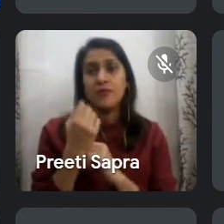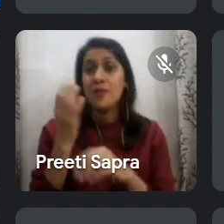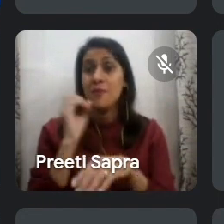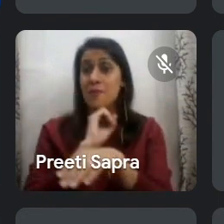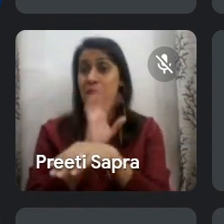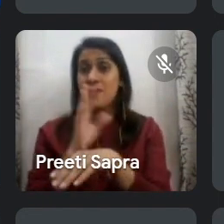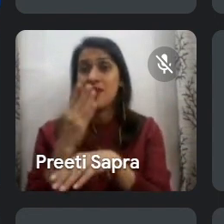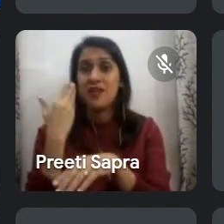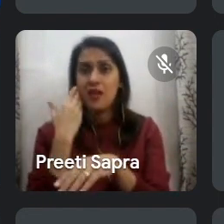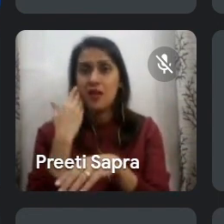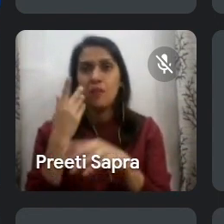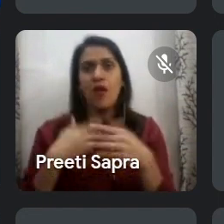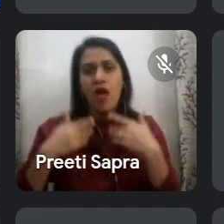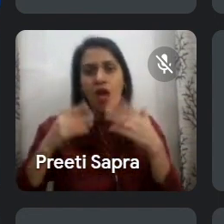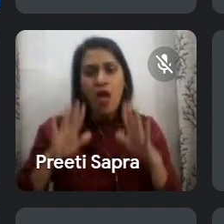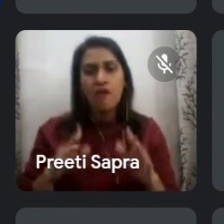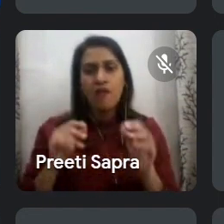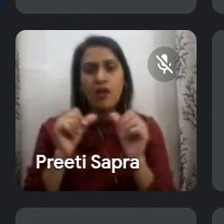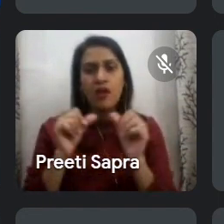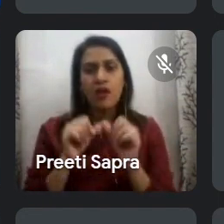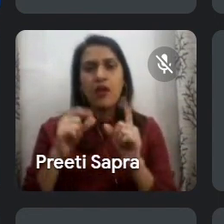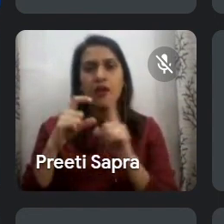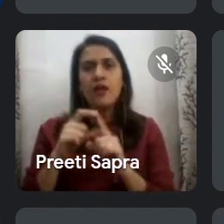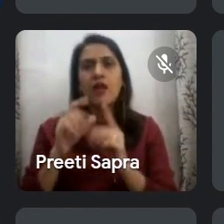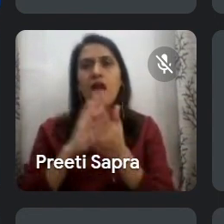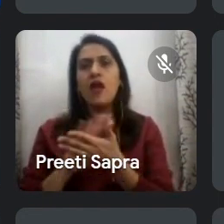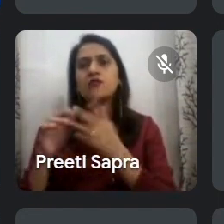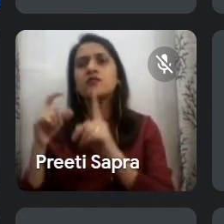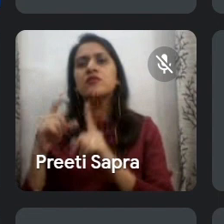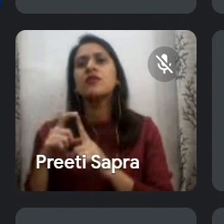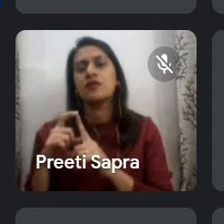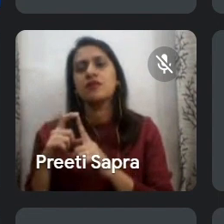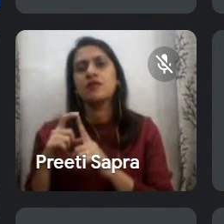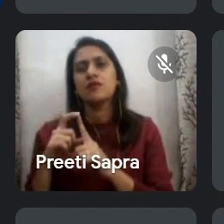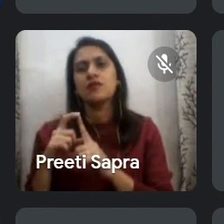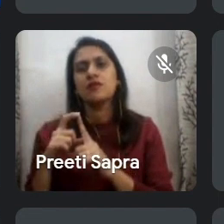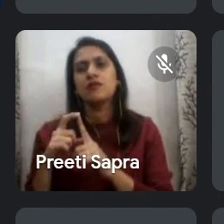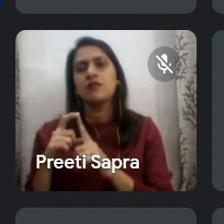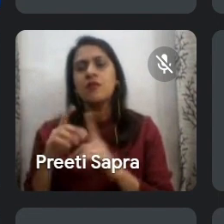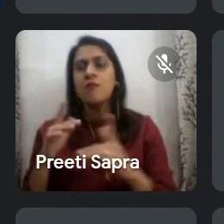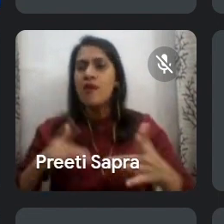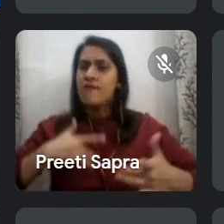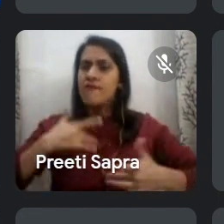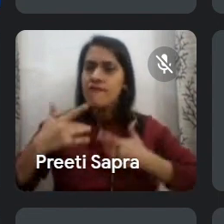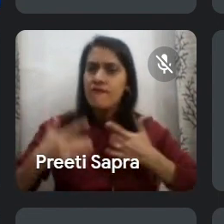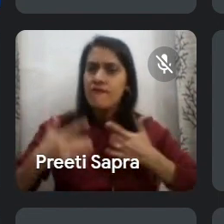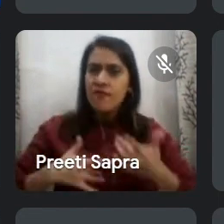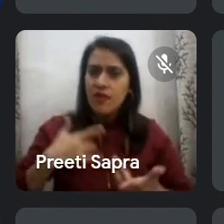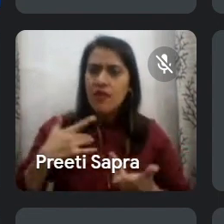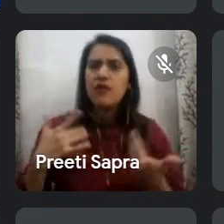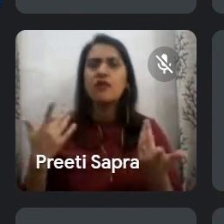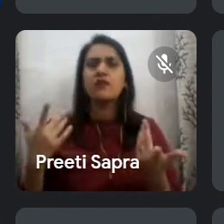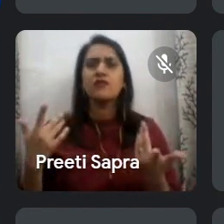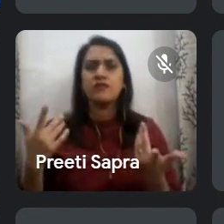had ADHD, which explained a lot more of my emotional and